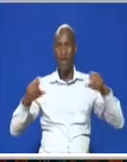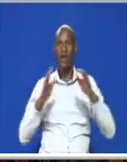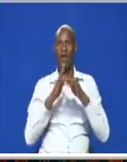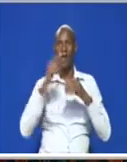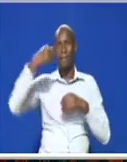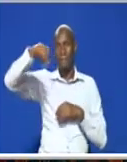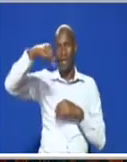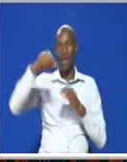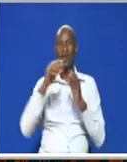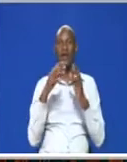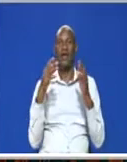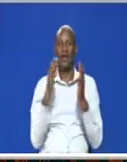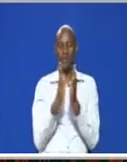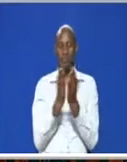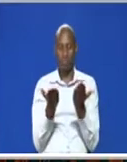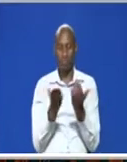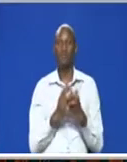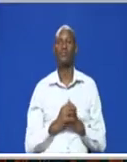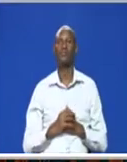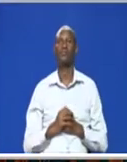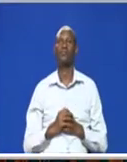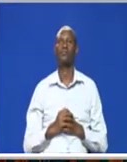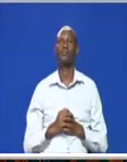pen, and an exercise book.